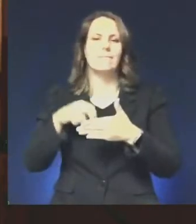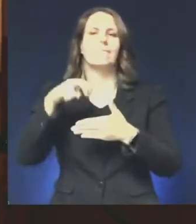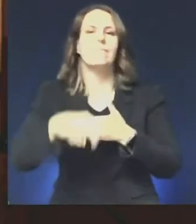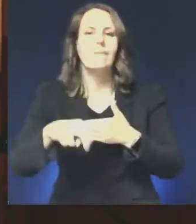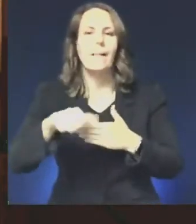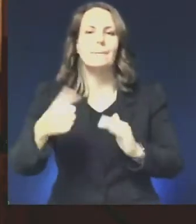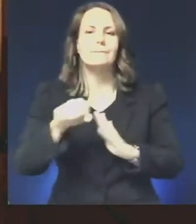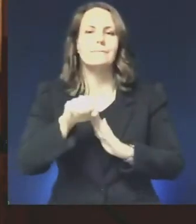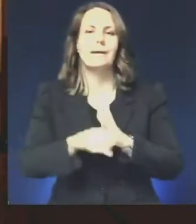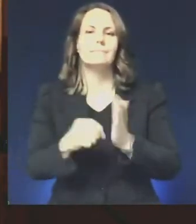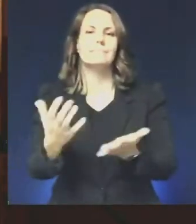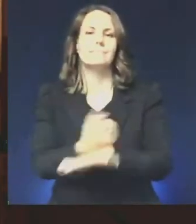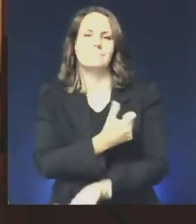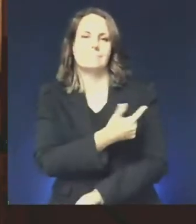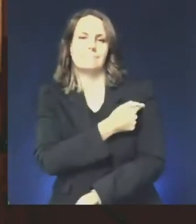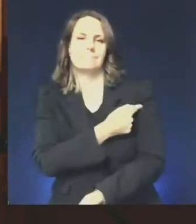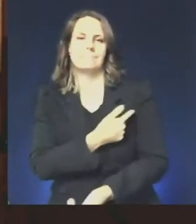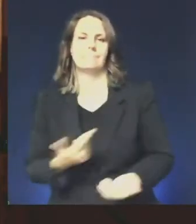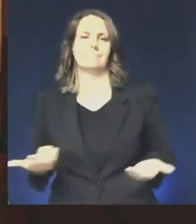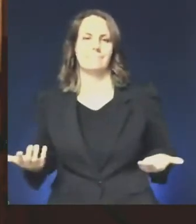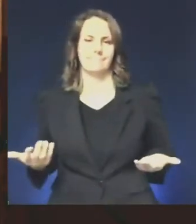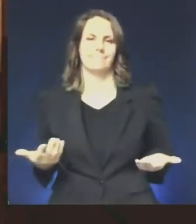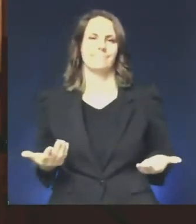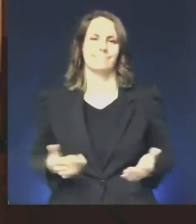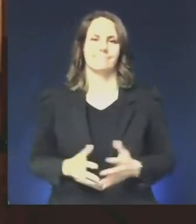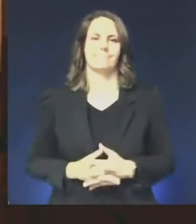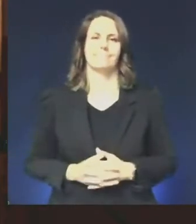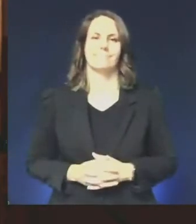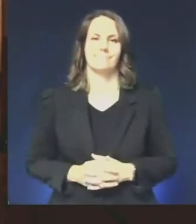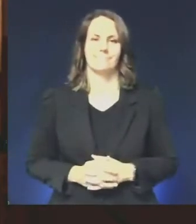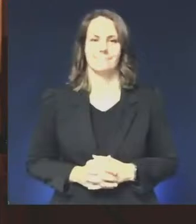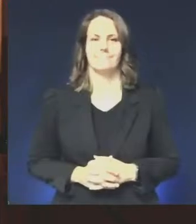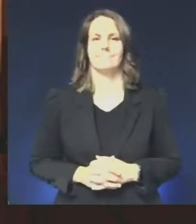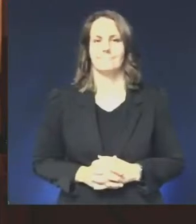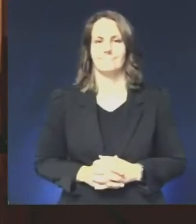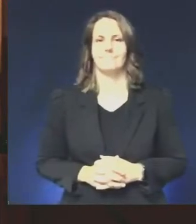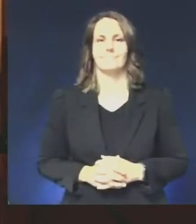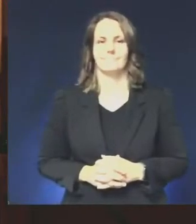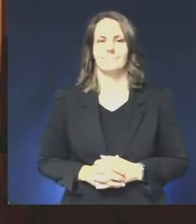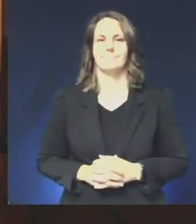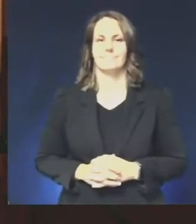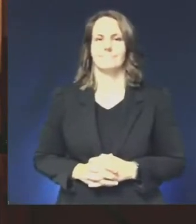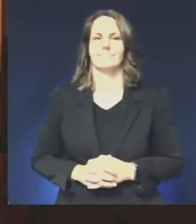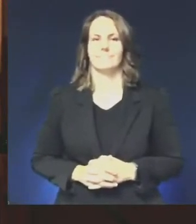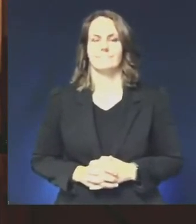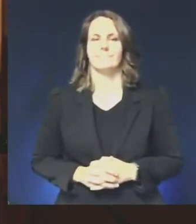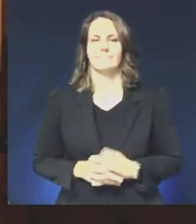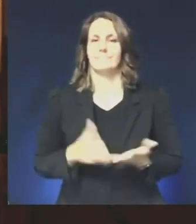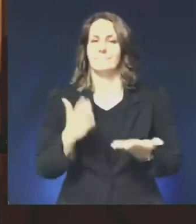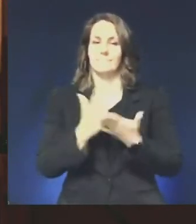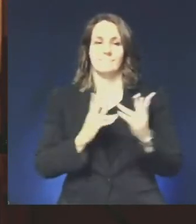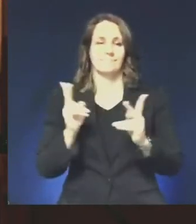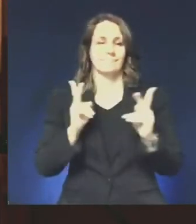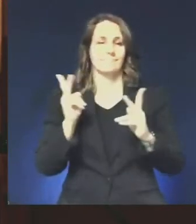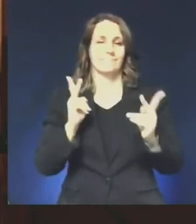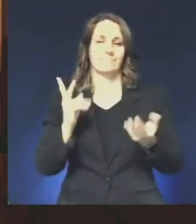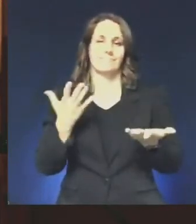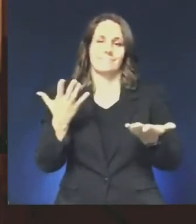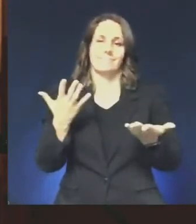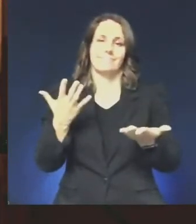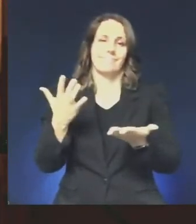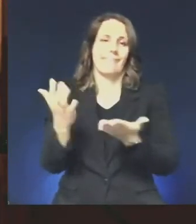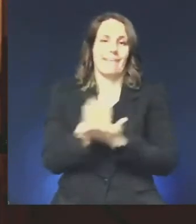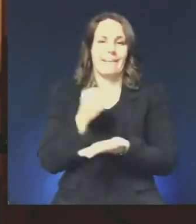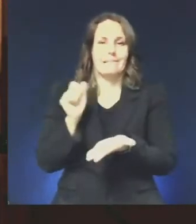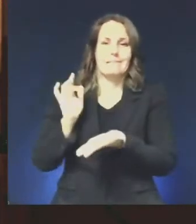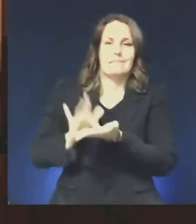been very focused on working with our vaccinators to be sure they understand